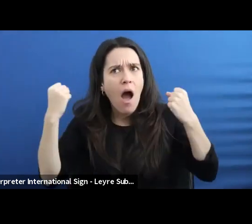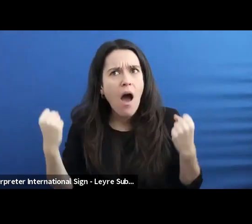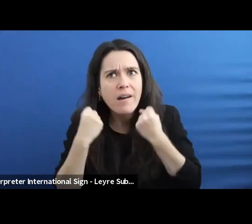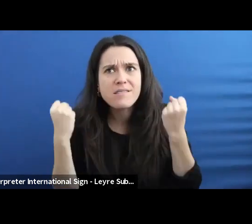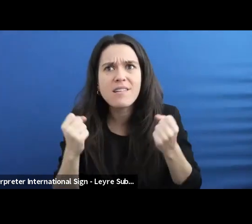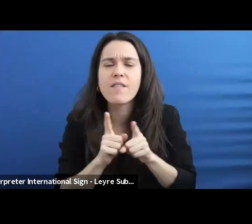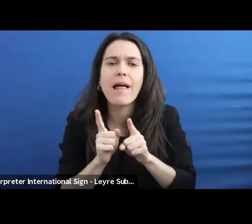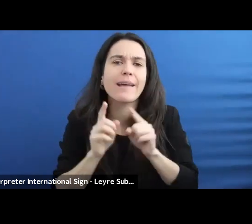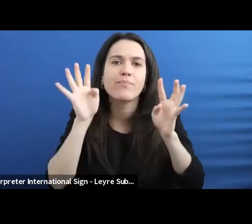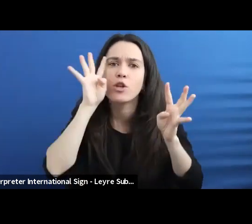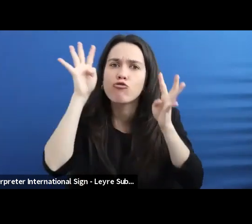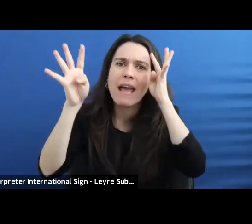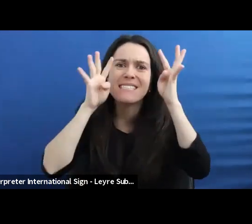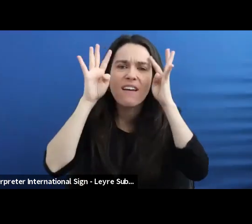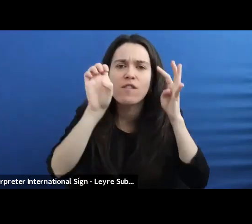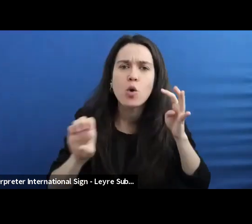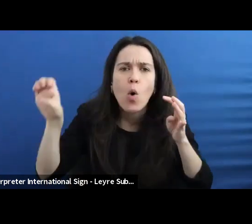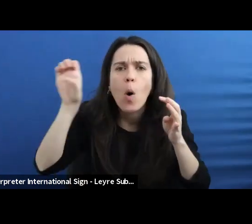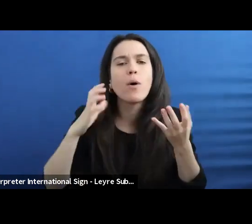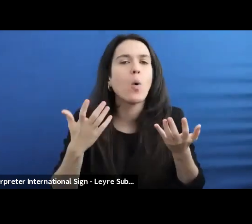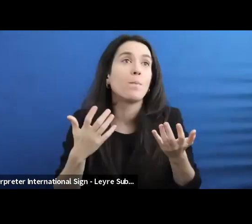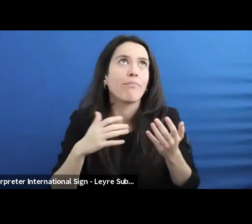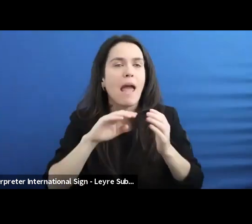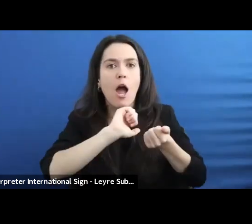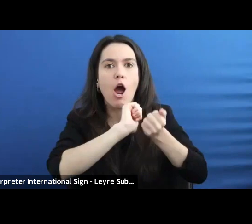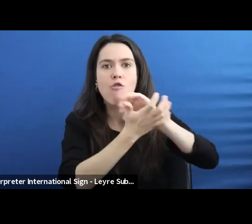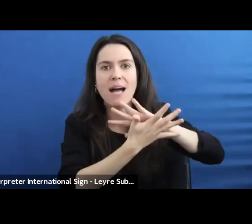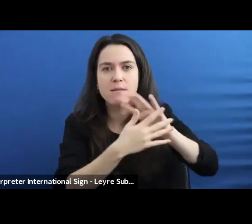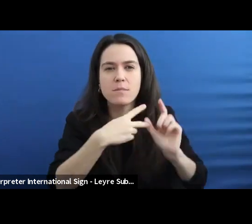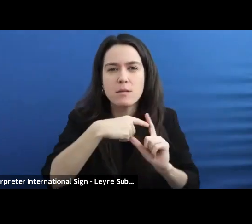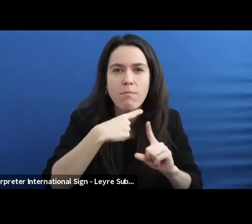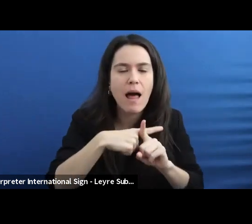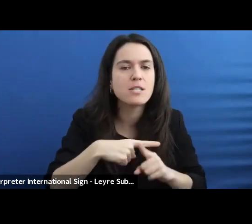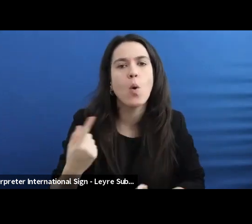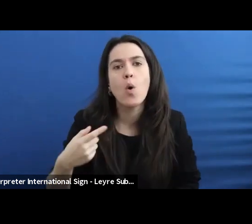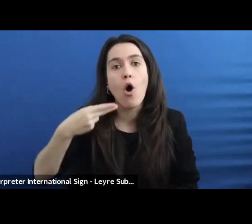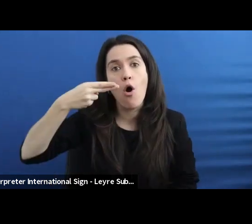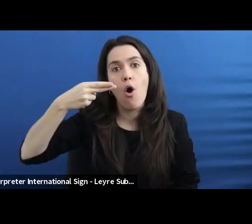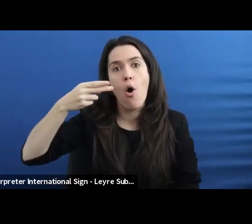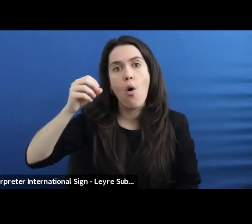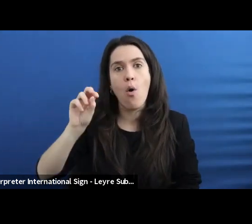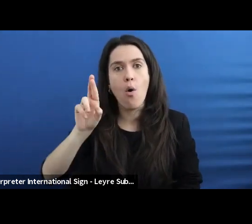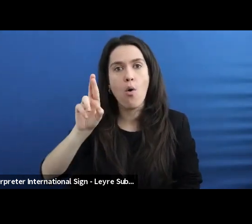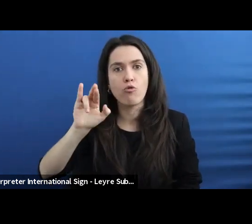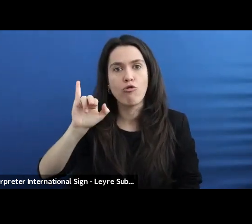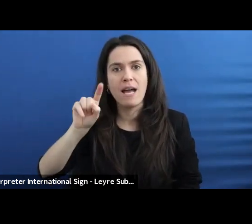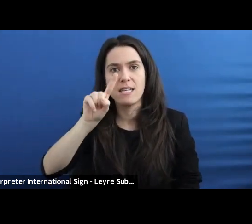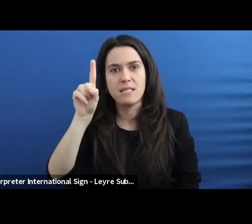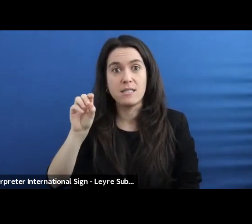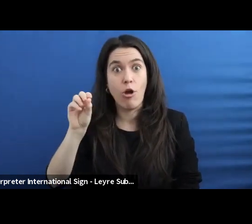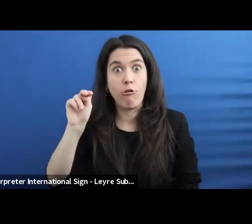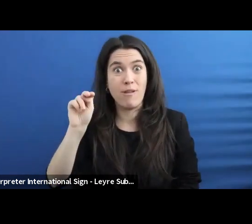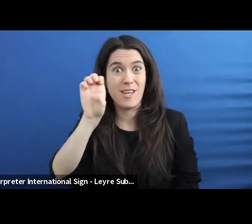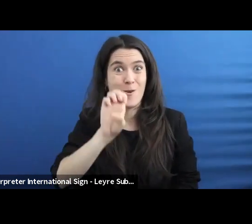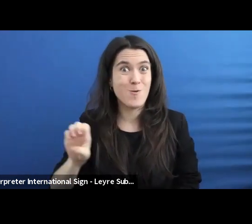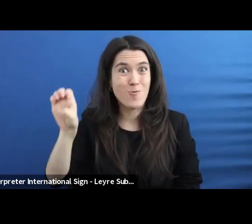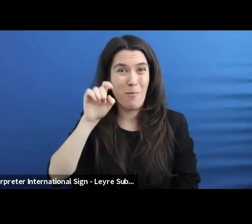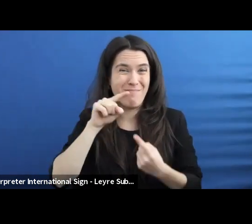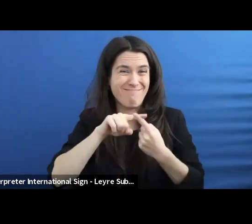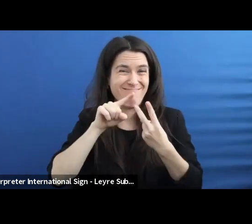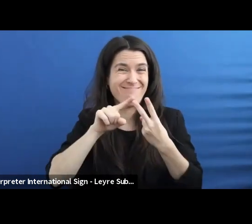Europe or Erasmus Plus or maybe even Horizon, Horizon Europe. But I think it will be very important that this